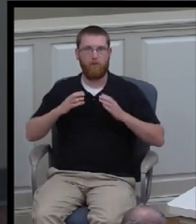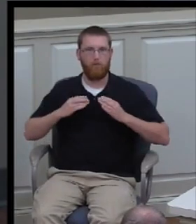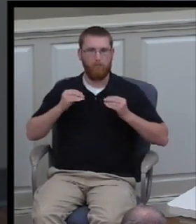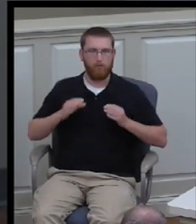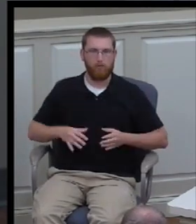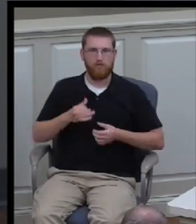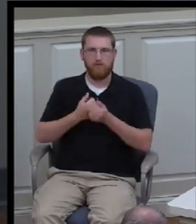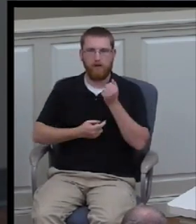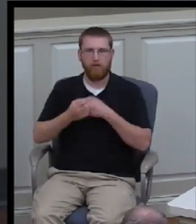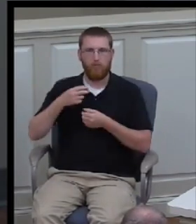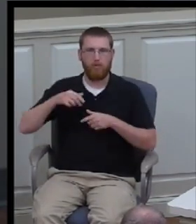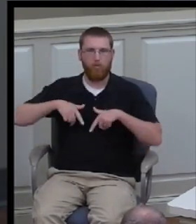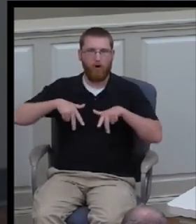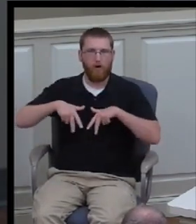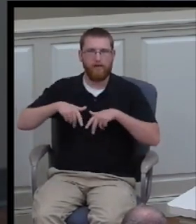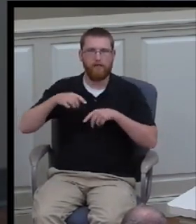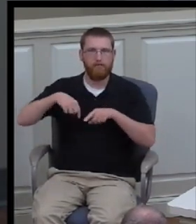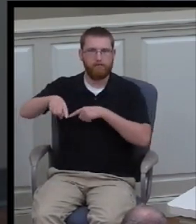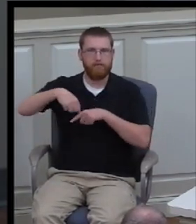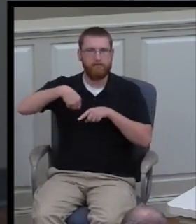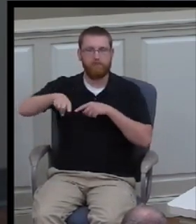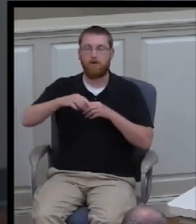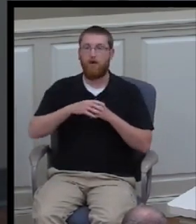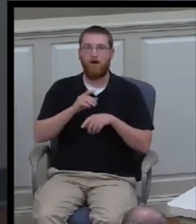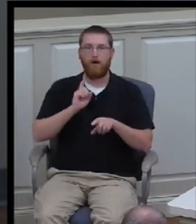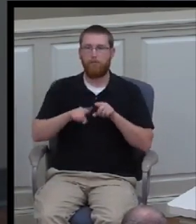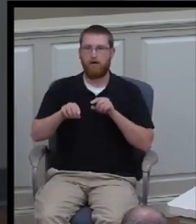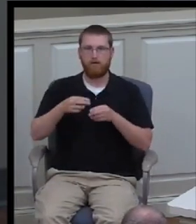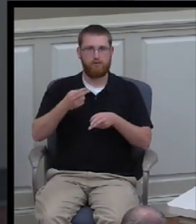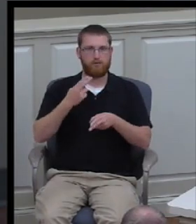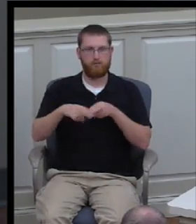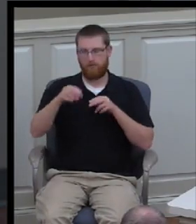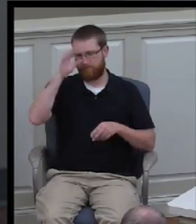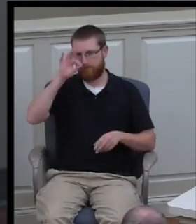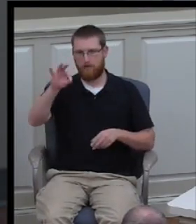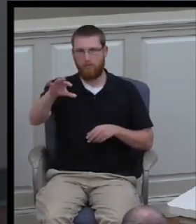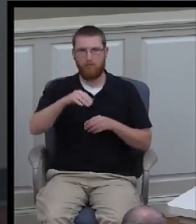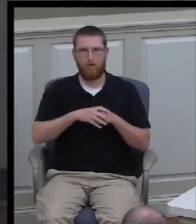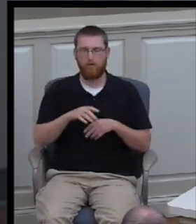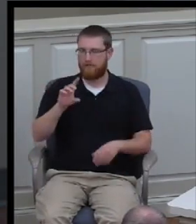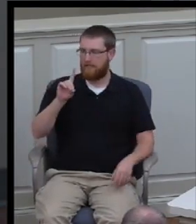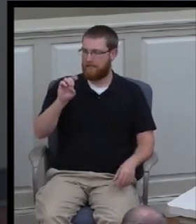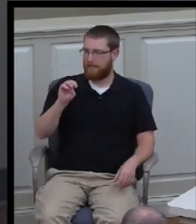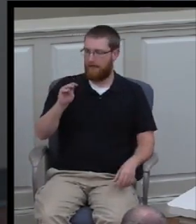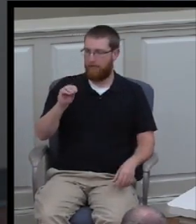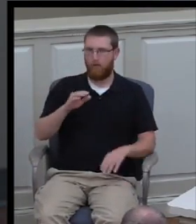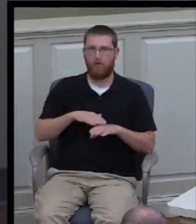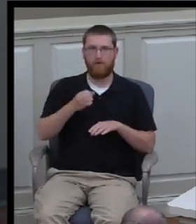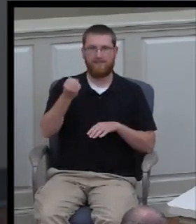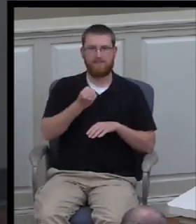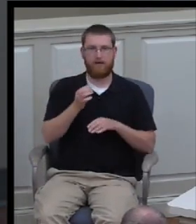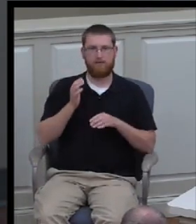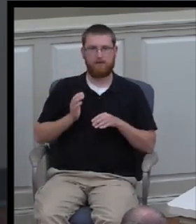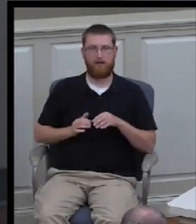people passing around. But for the most part, just real quick, the demo on the south side of the street's complete